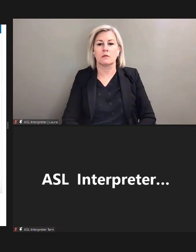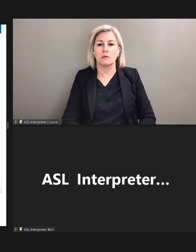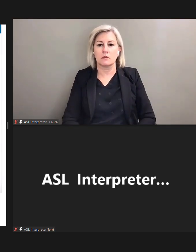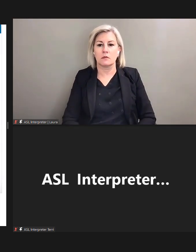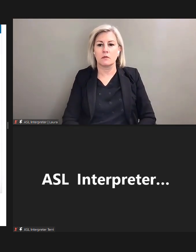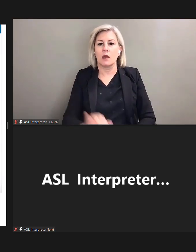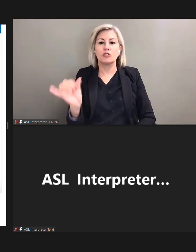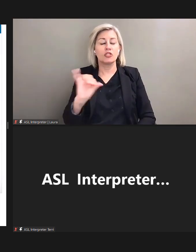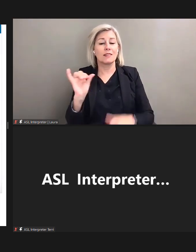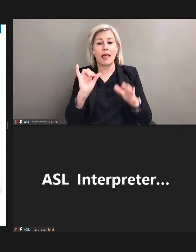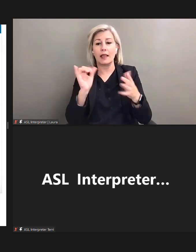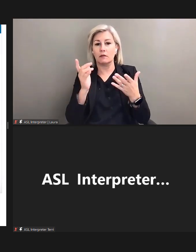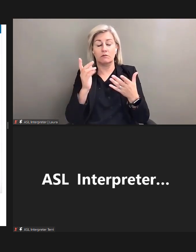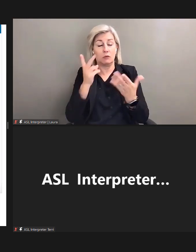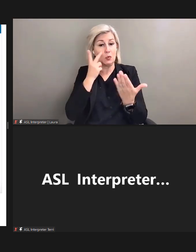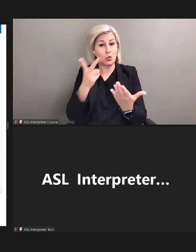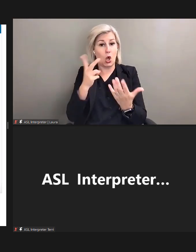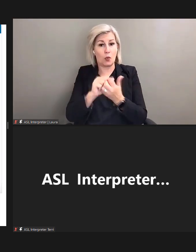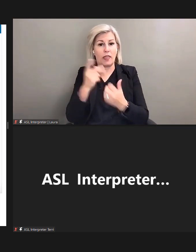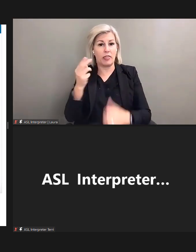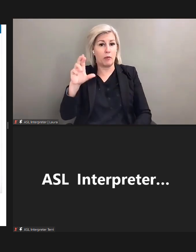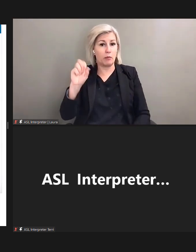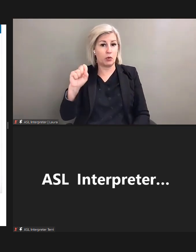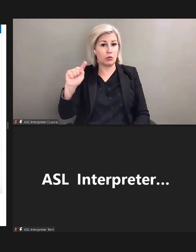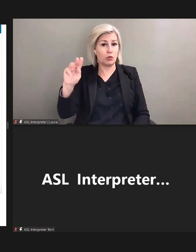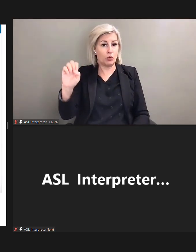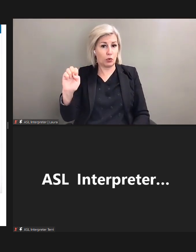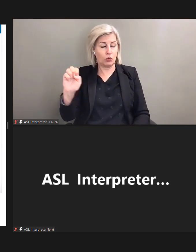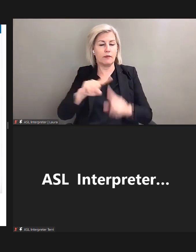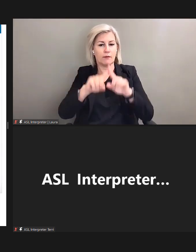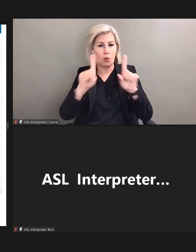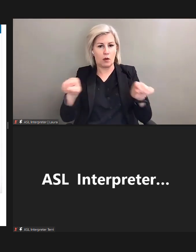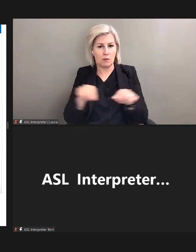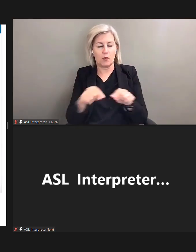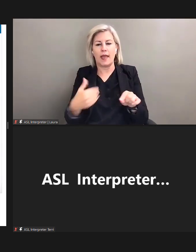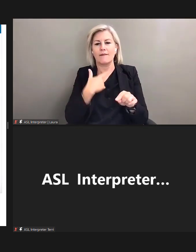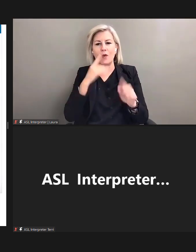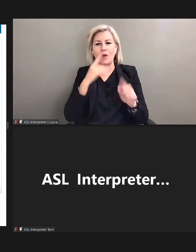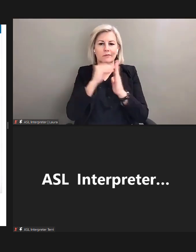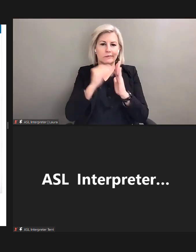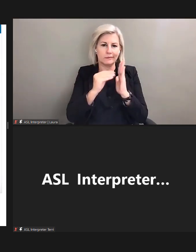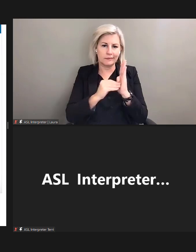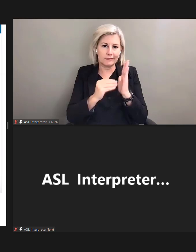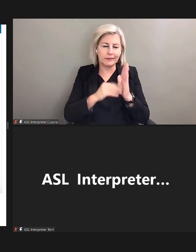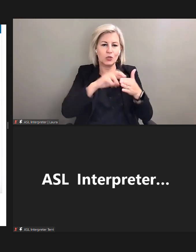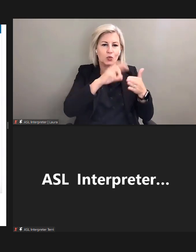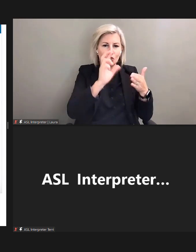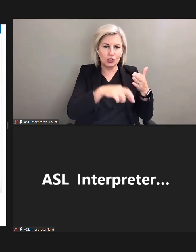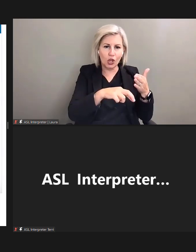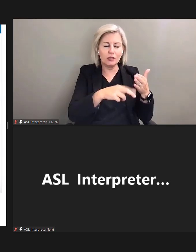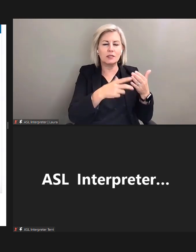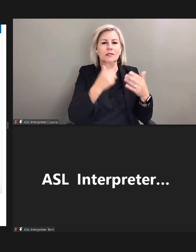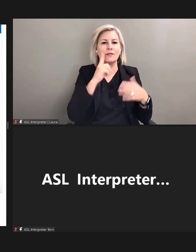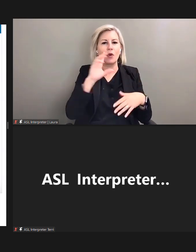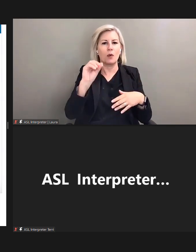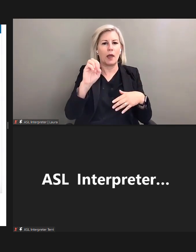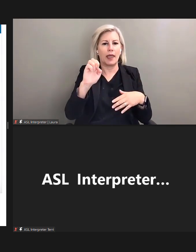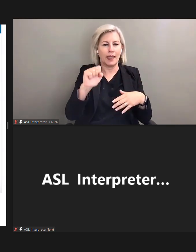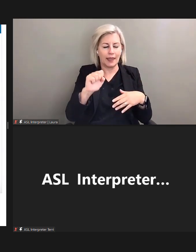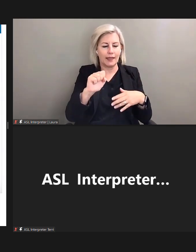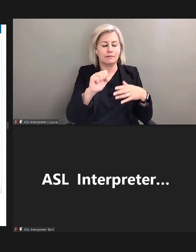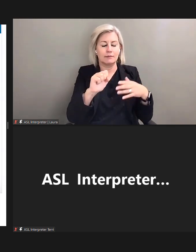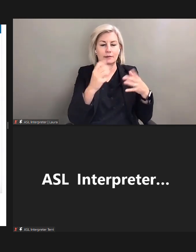you saw with the Pure Tone form, we also have forms for documenting the outcomes of OAE screening